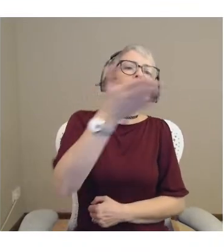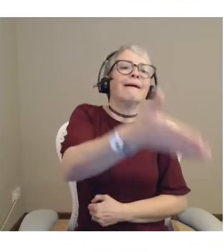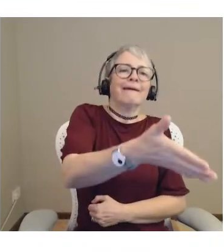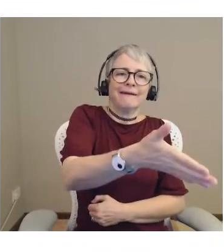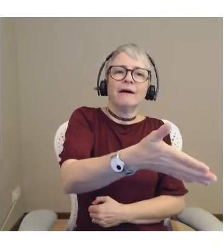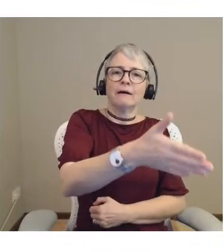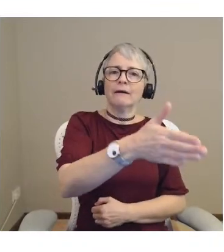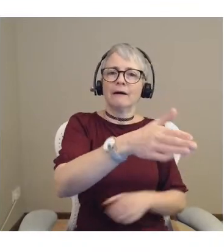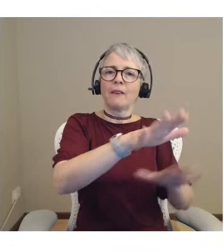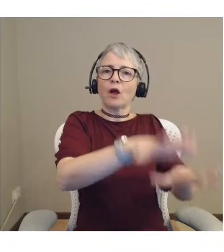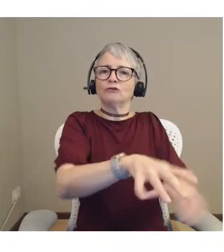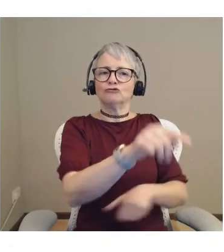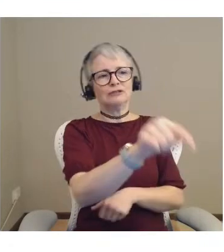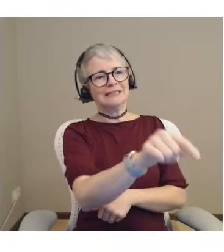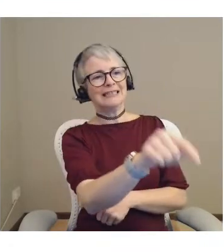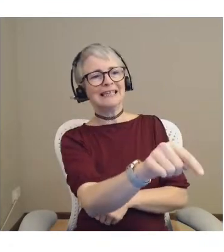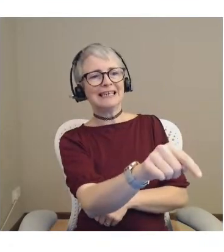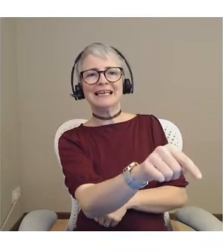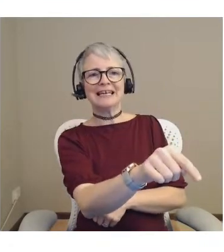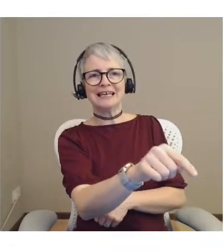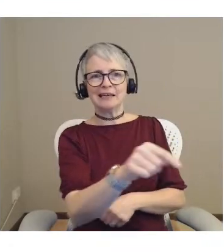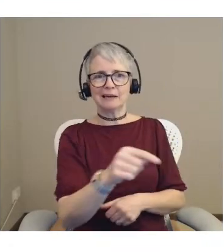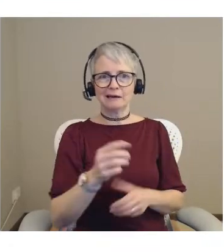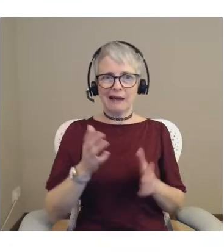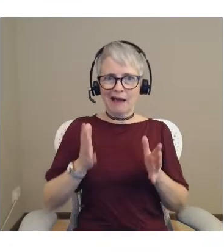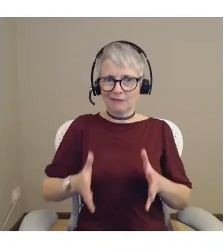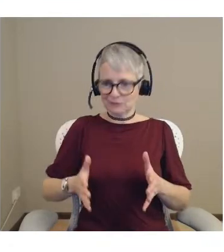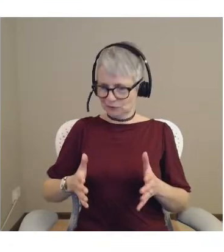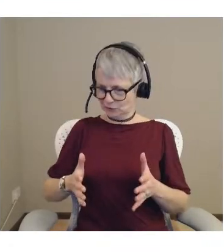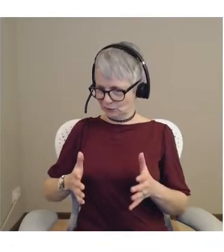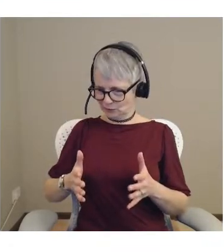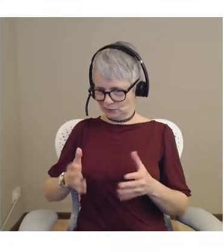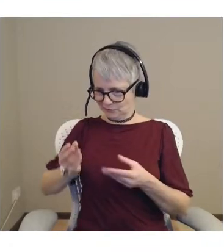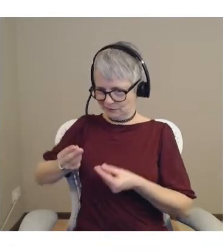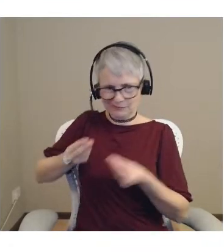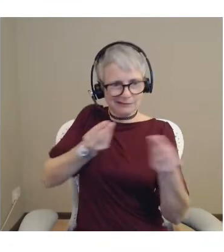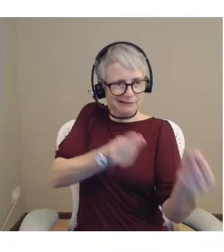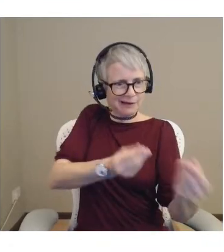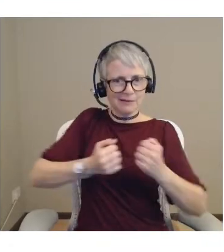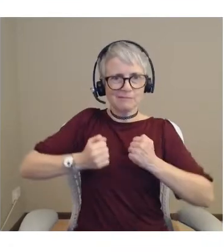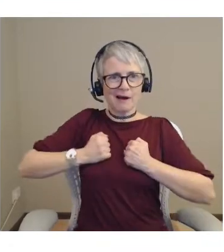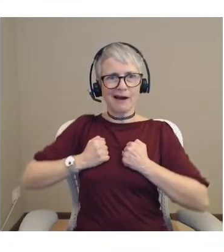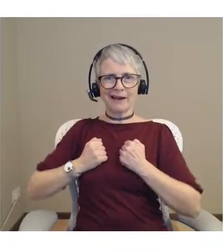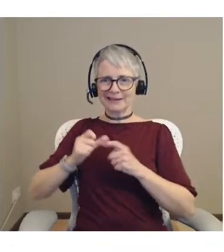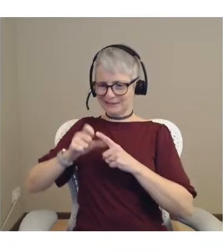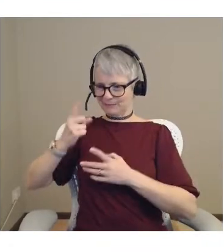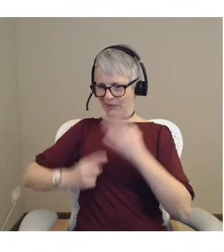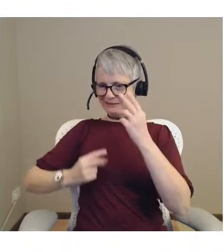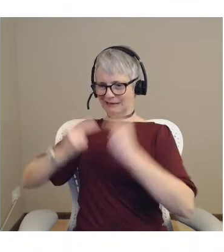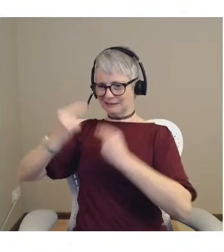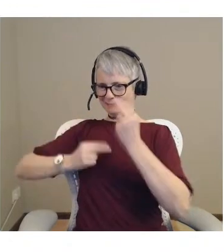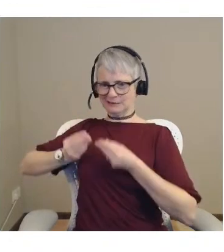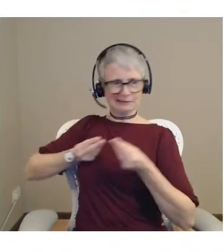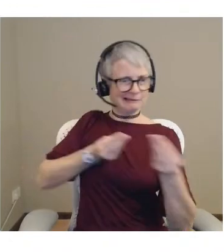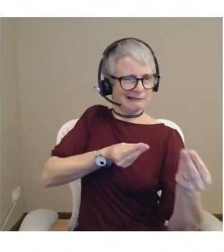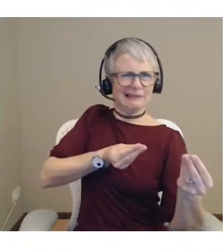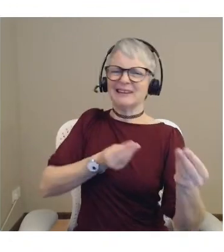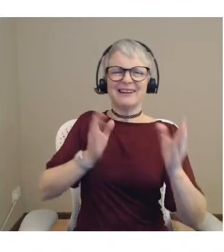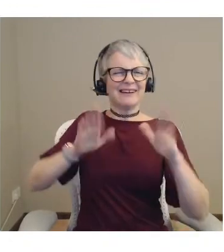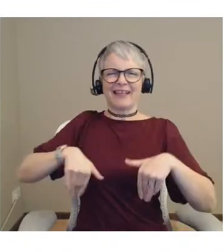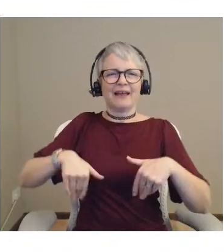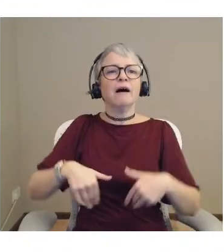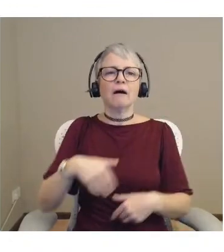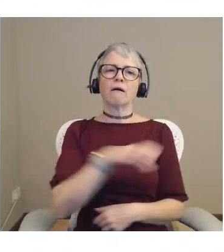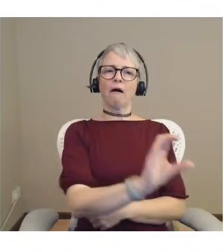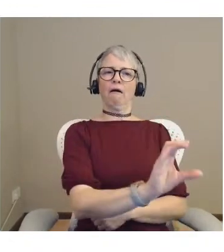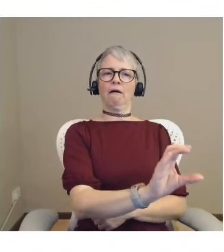presenting your national disability assessment, and in a way this will facilitate the free movement of